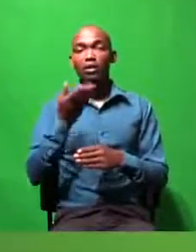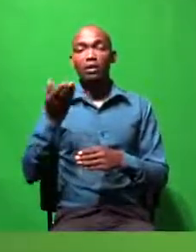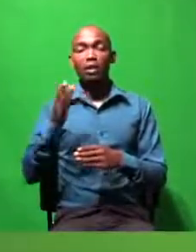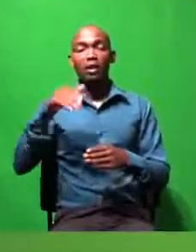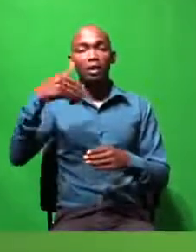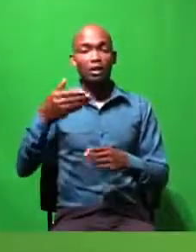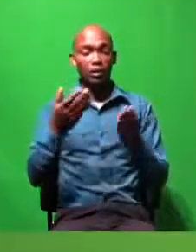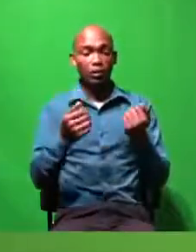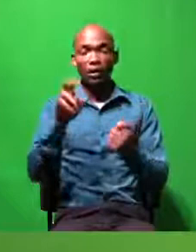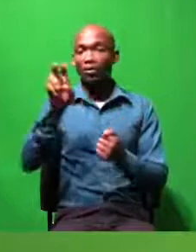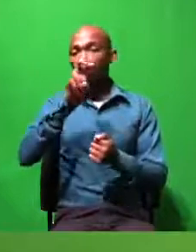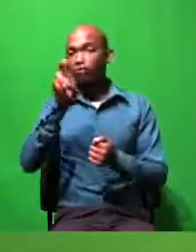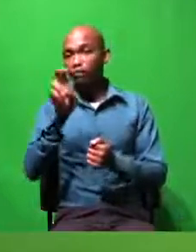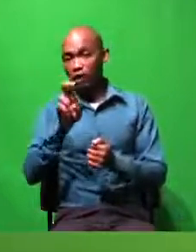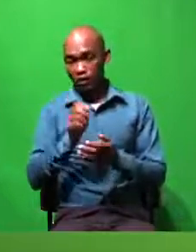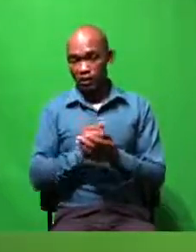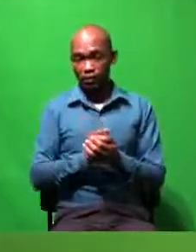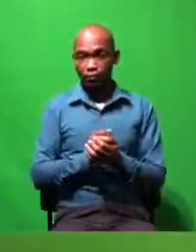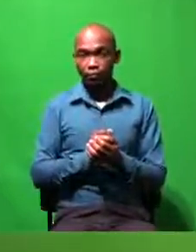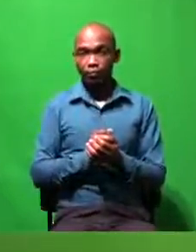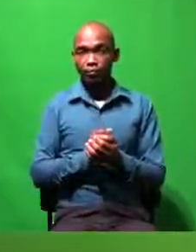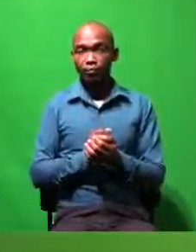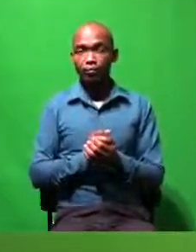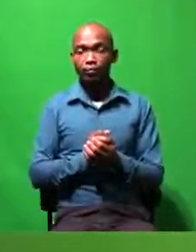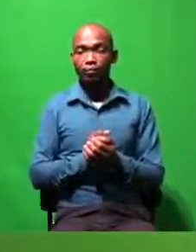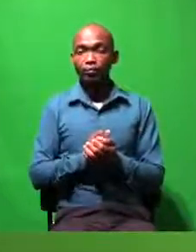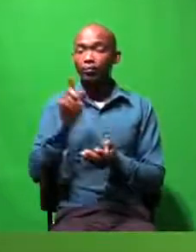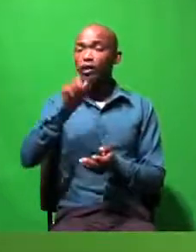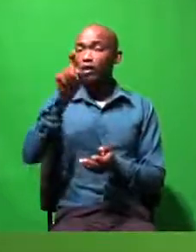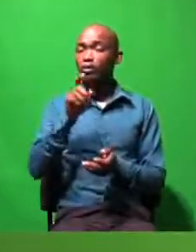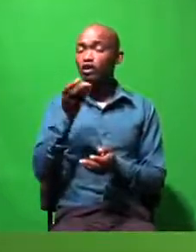the diagram. The question is,